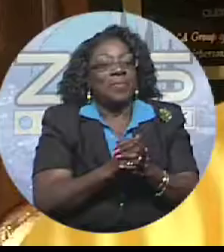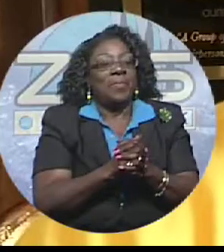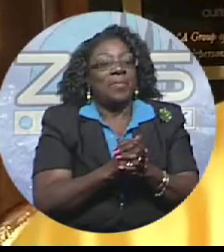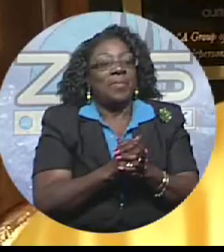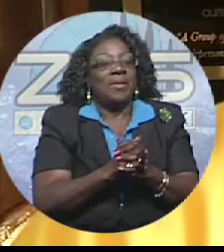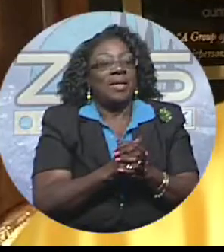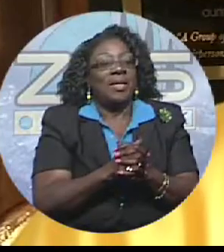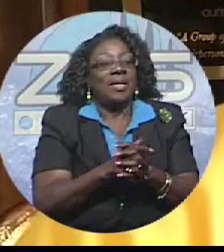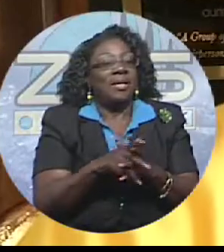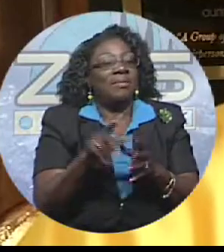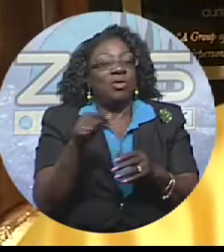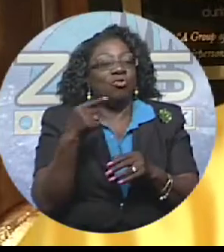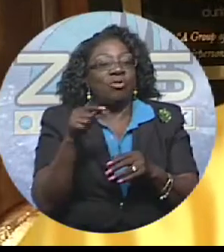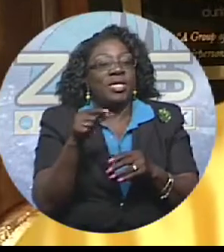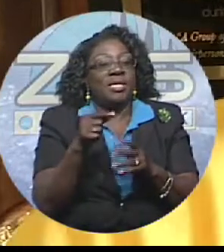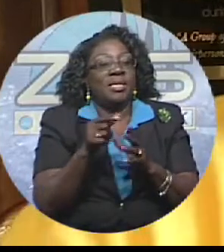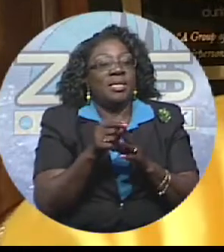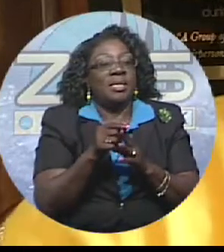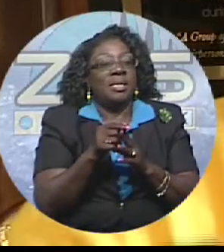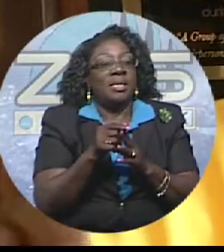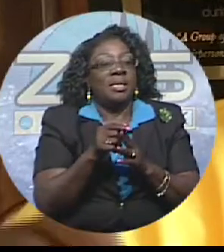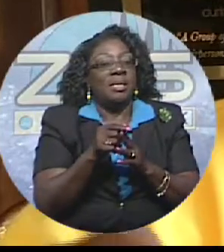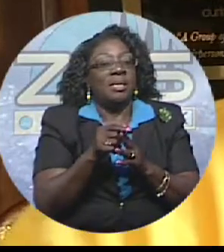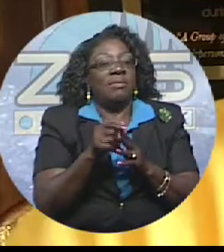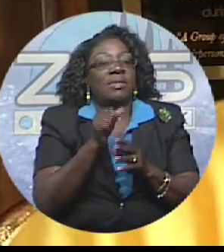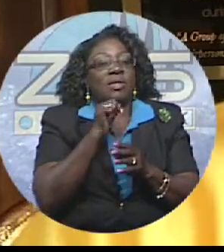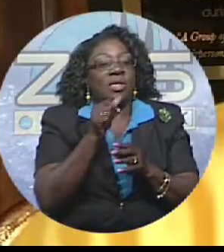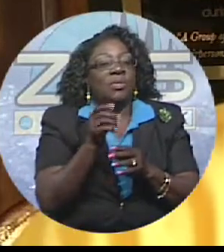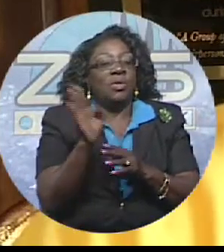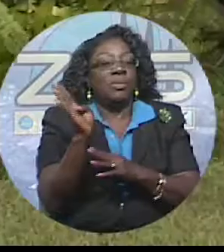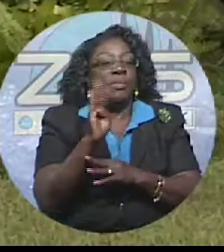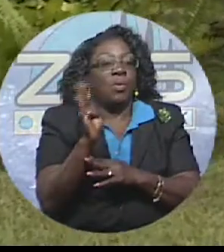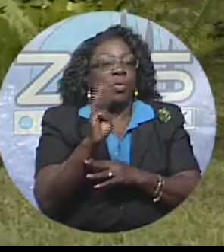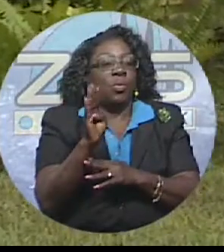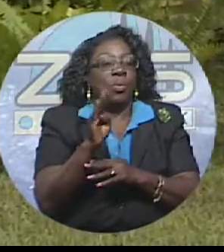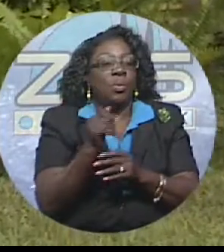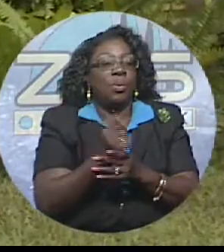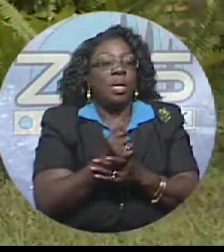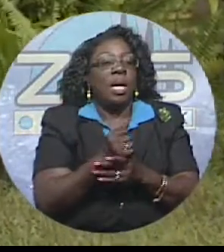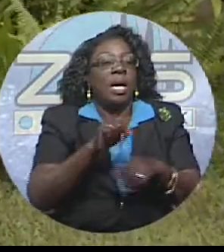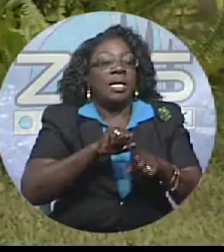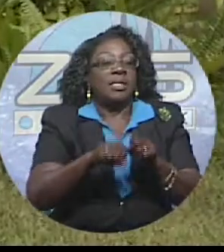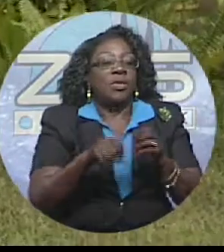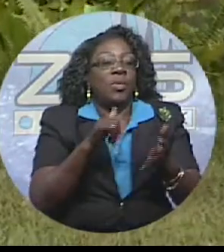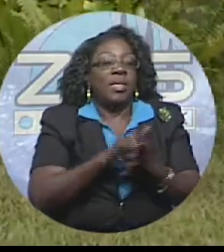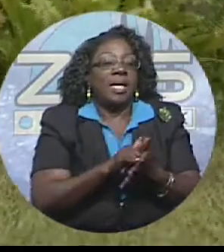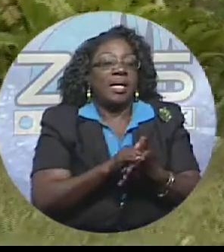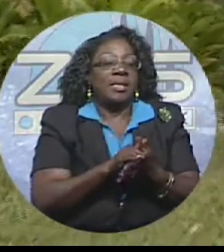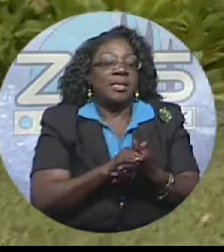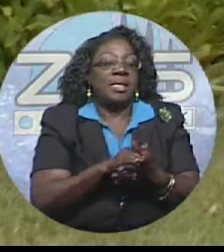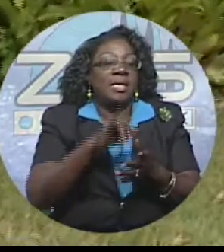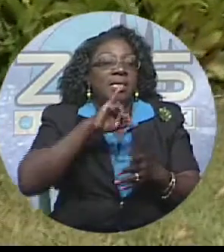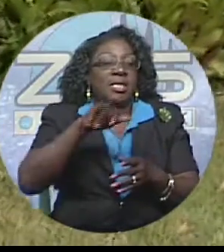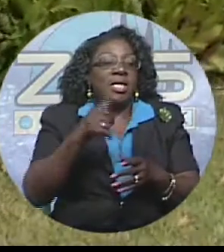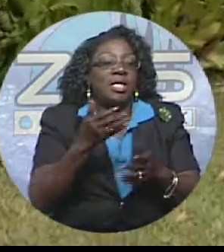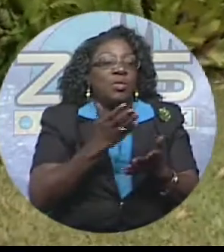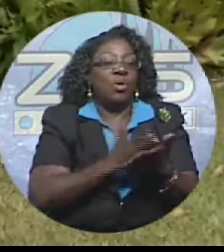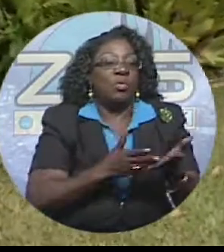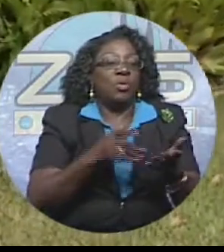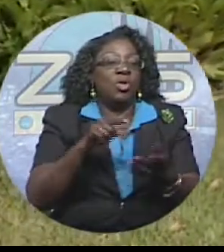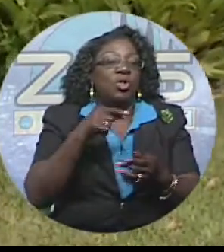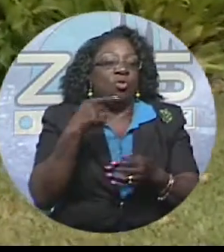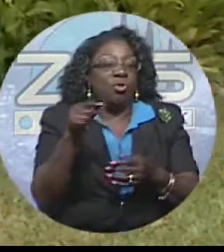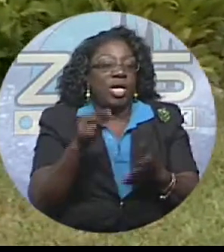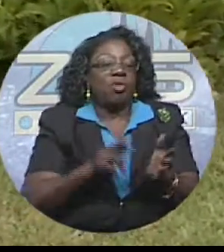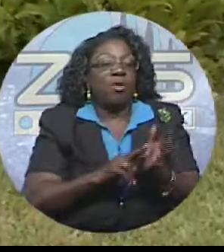to be? Green. The aquamarine supposed to just be a green. And so with that being the case, just what was the green